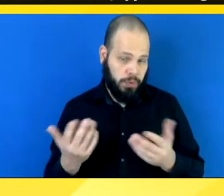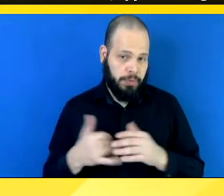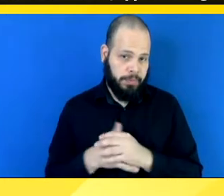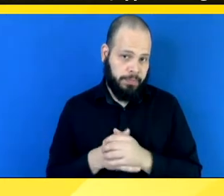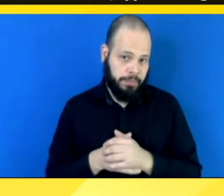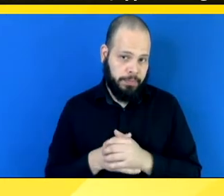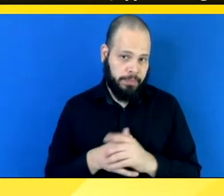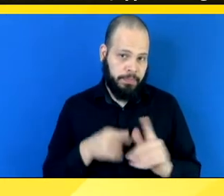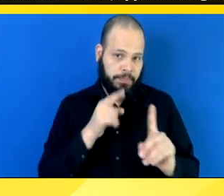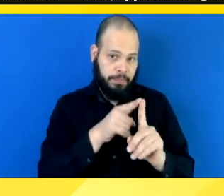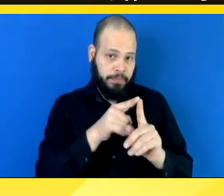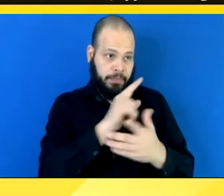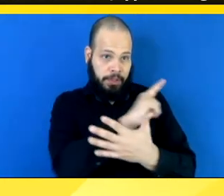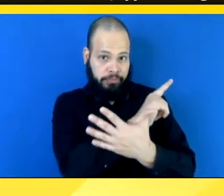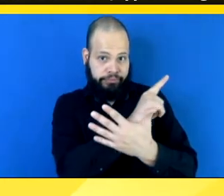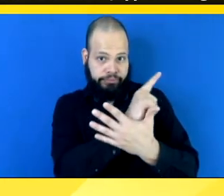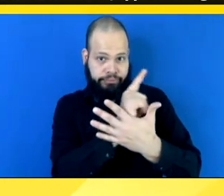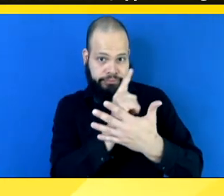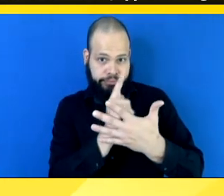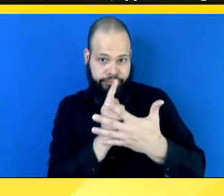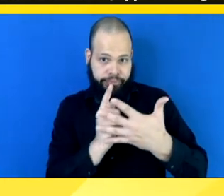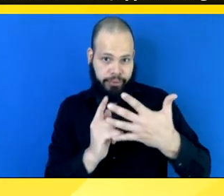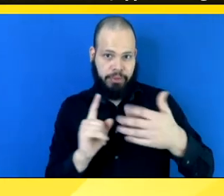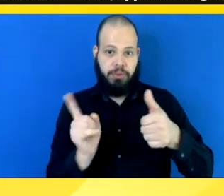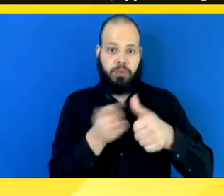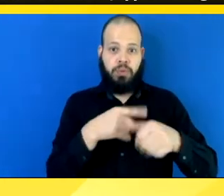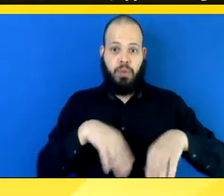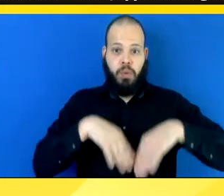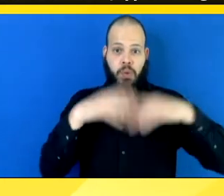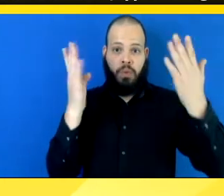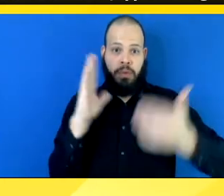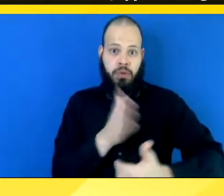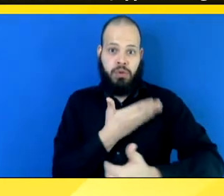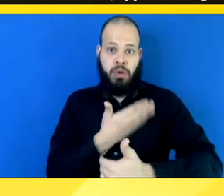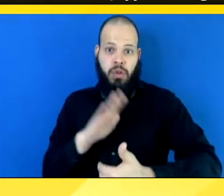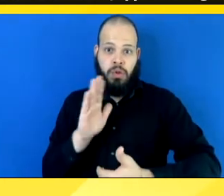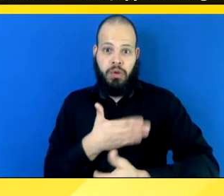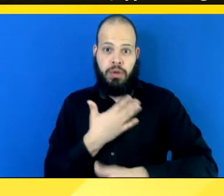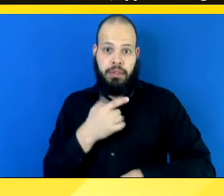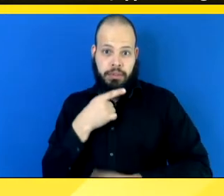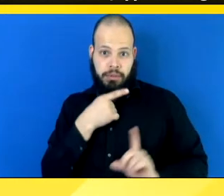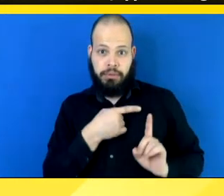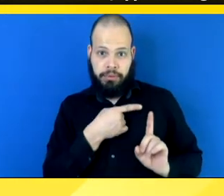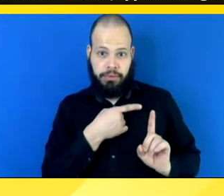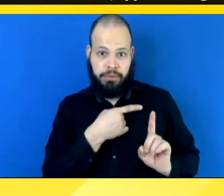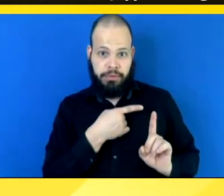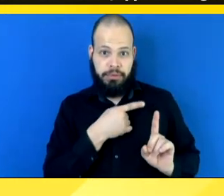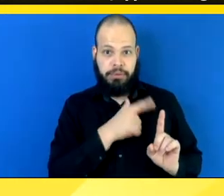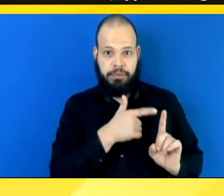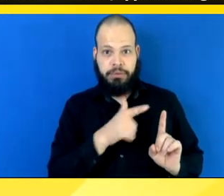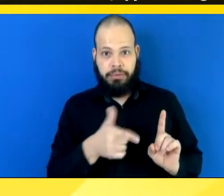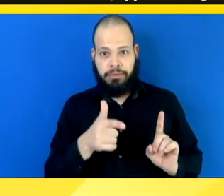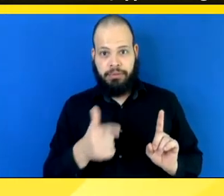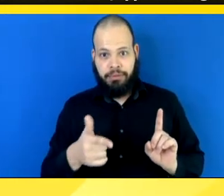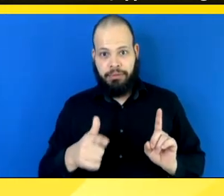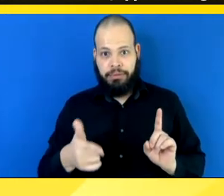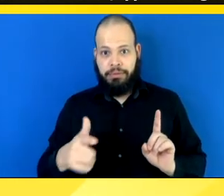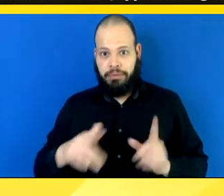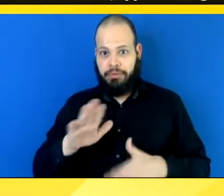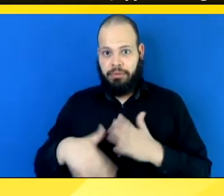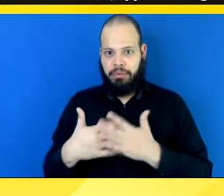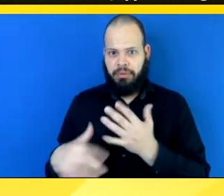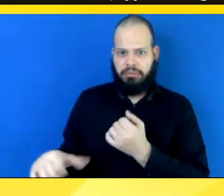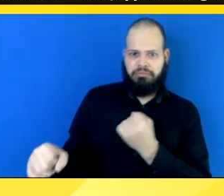rocking it out from the time she opened up at the mic and continues to do so. So the strength that's there in Bessemer is not a surprise to me when it